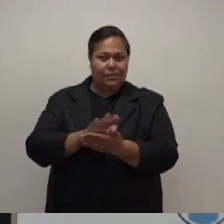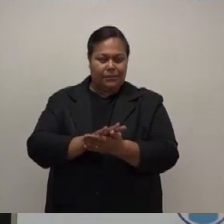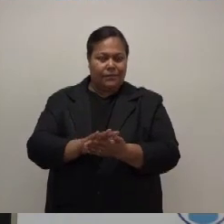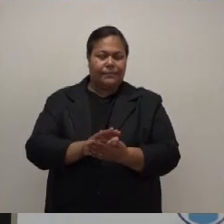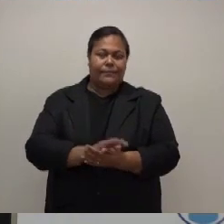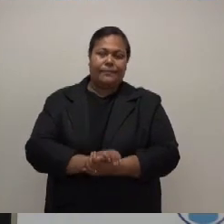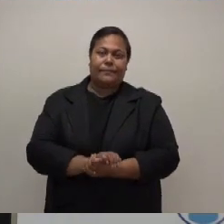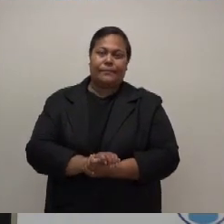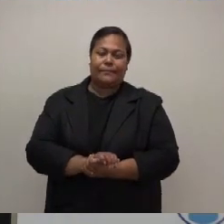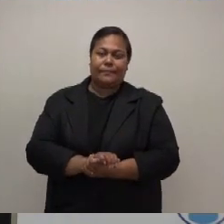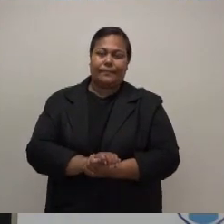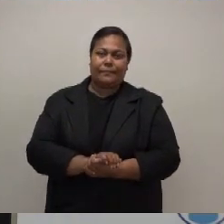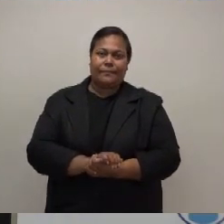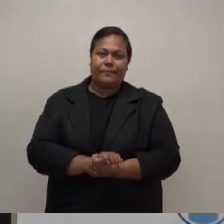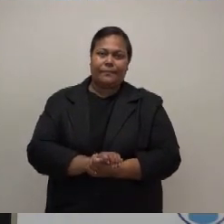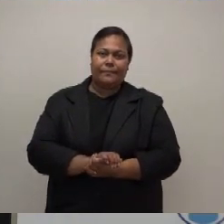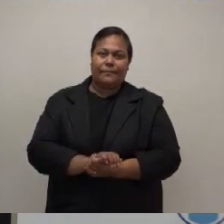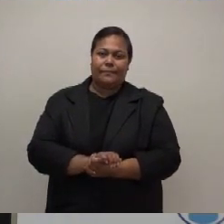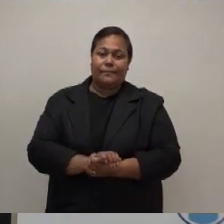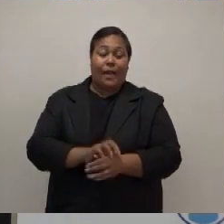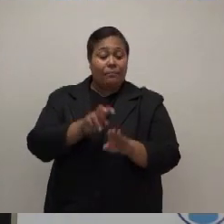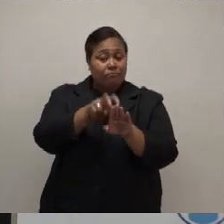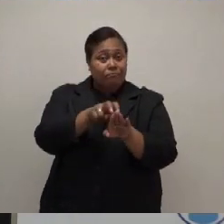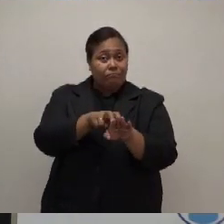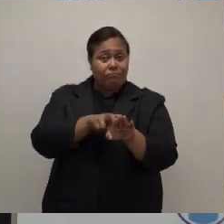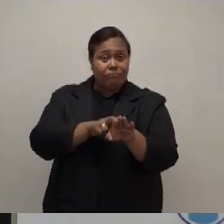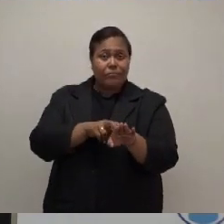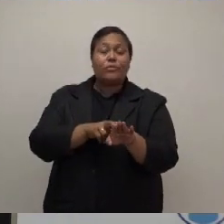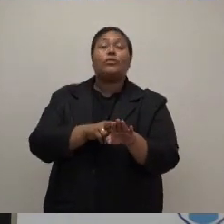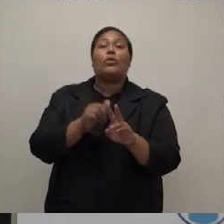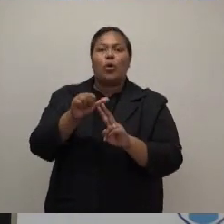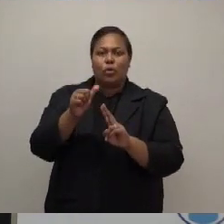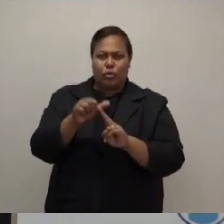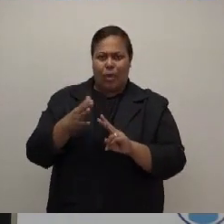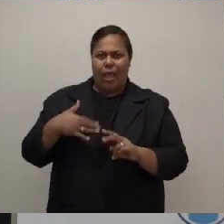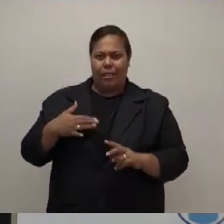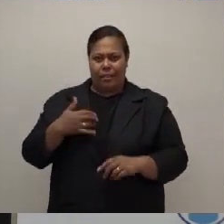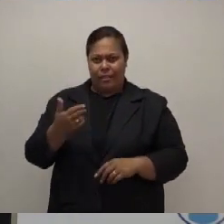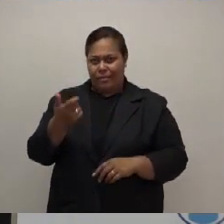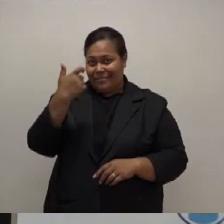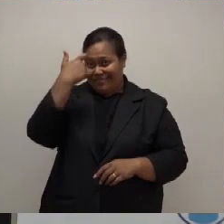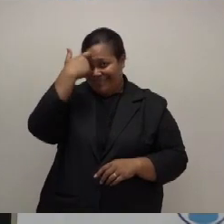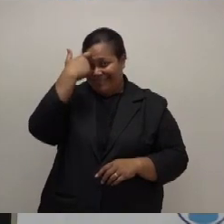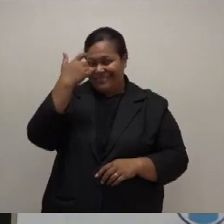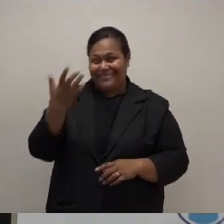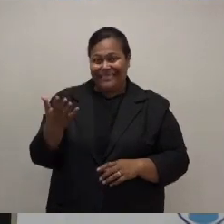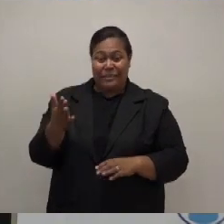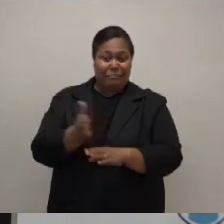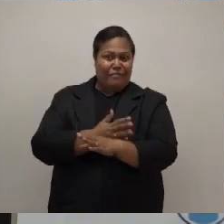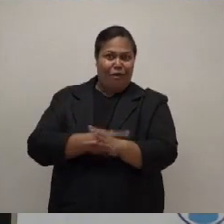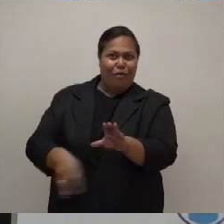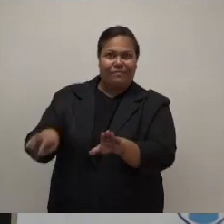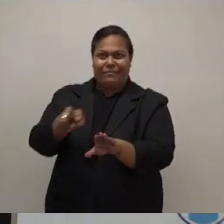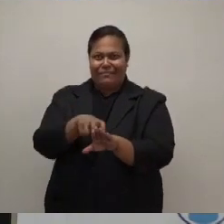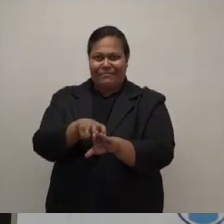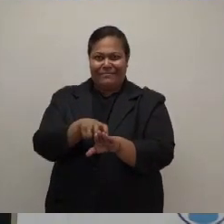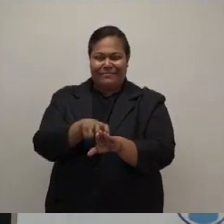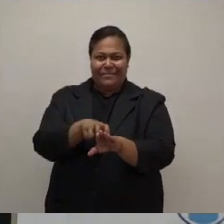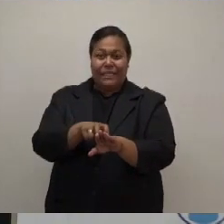sanitized. Passengers will also be health screened prior to boarding flights. Those showing symptoms will not